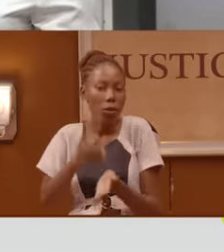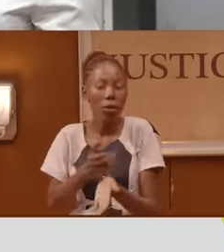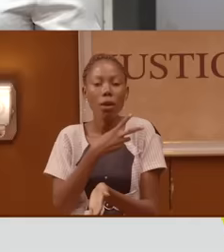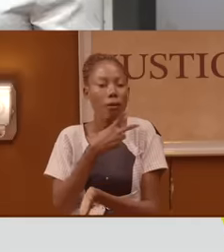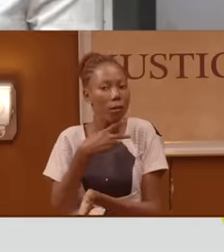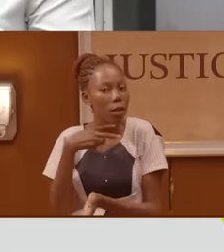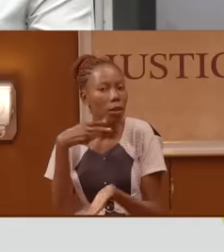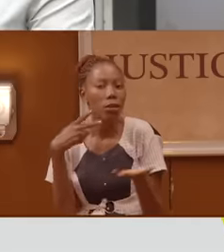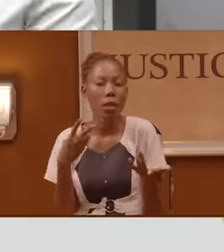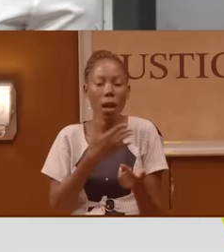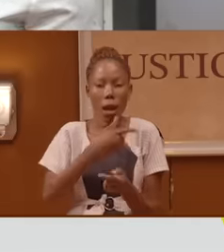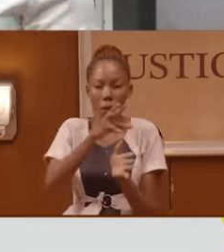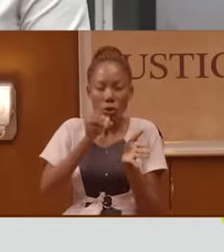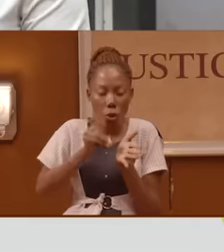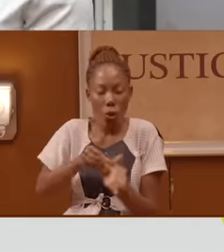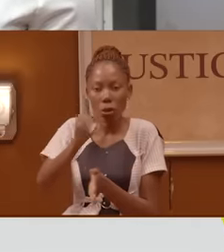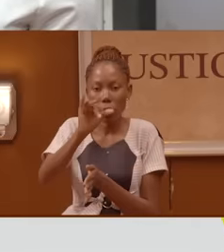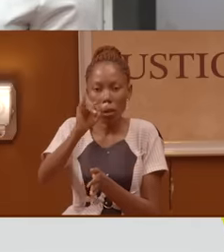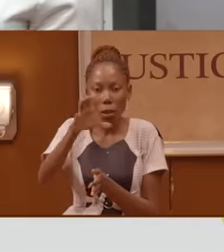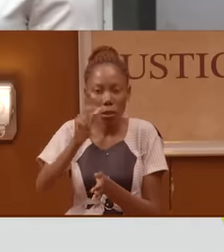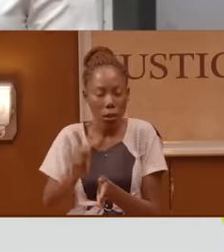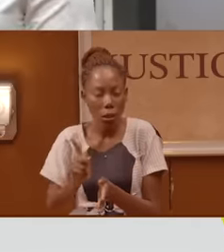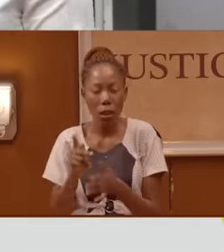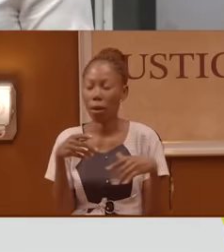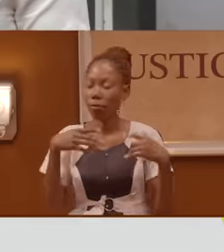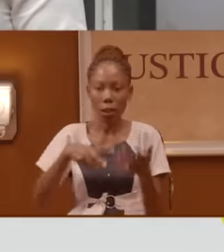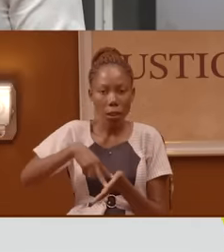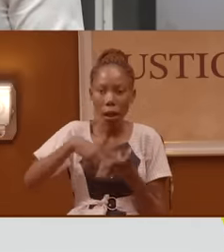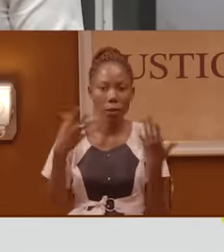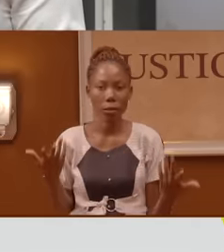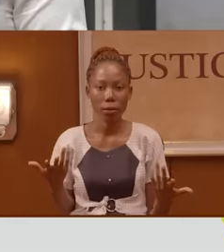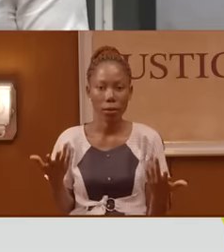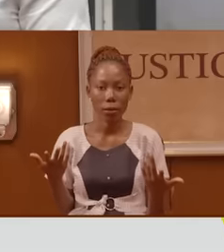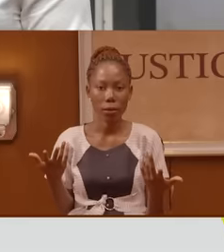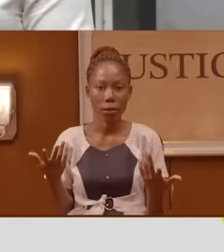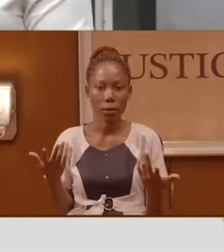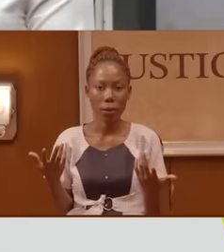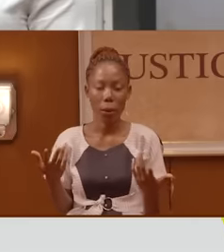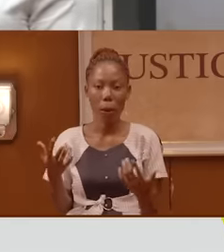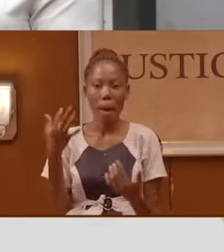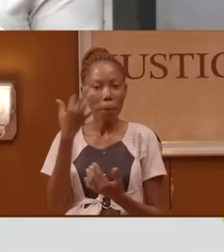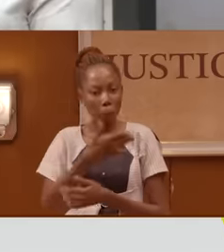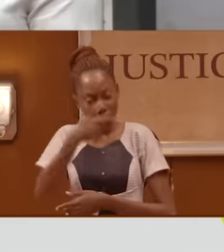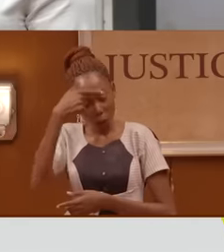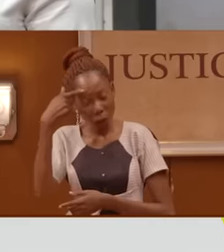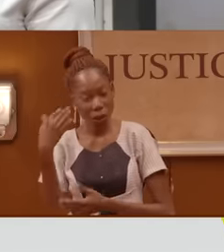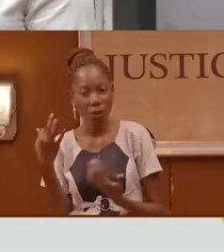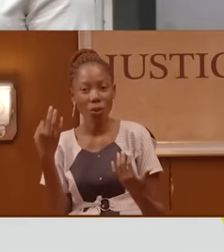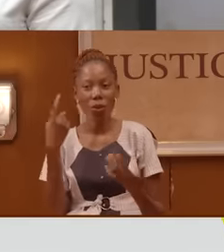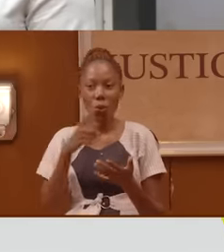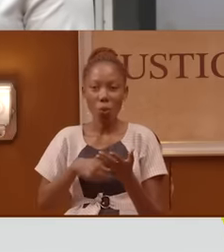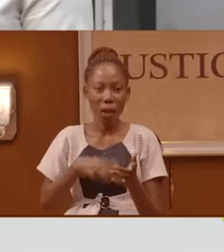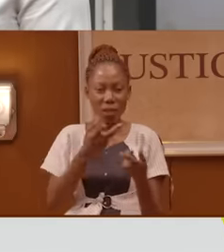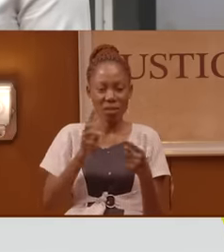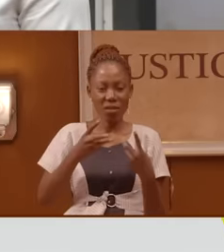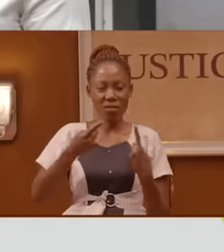accept. And that was the reason why I left. Because I told him that he was trying to molest my